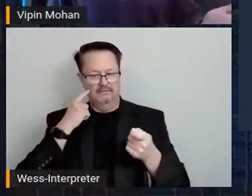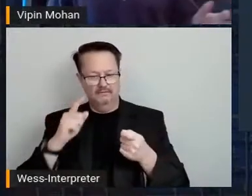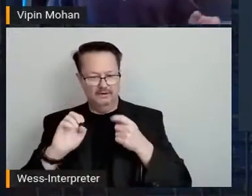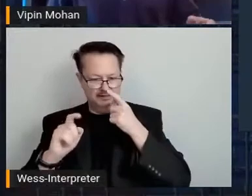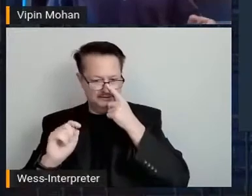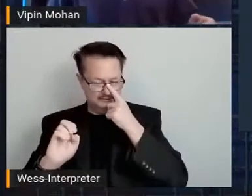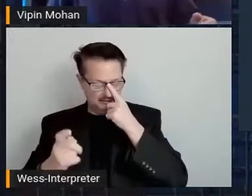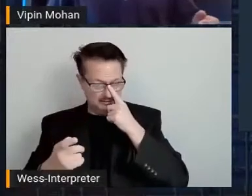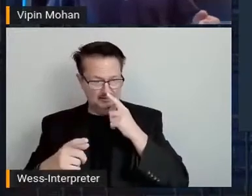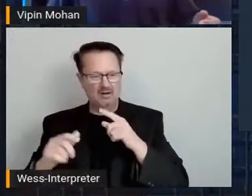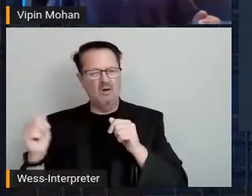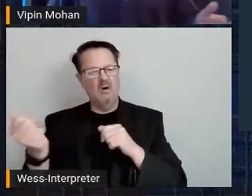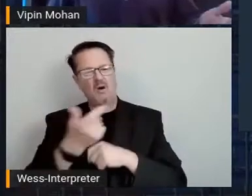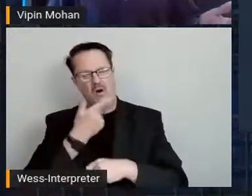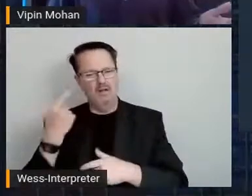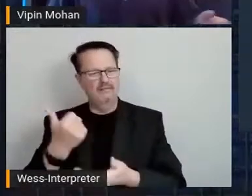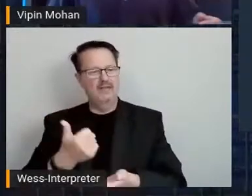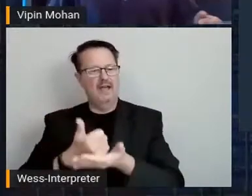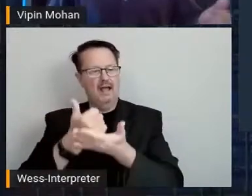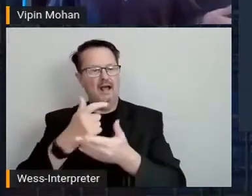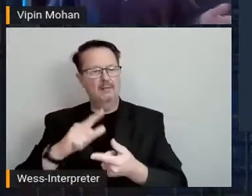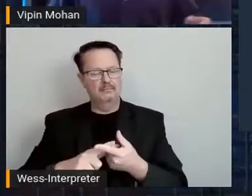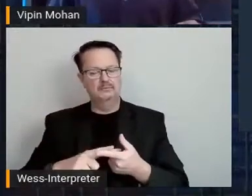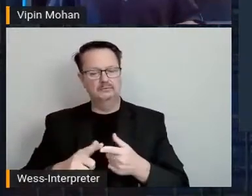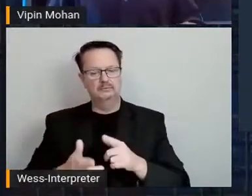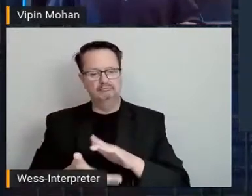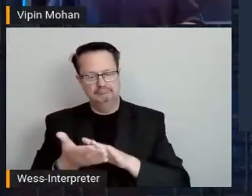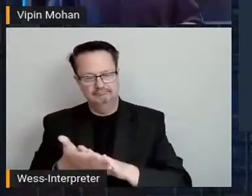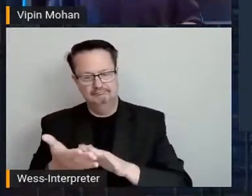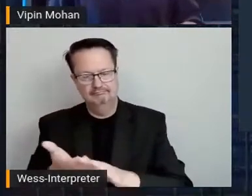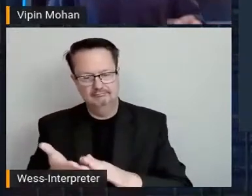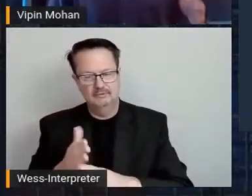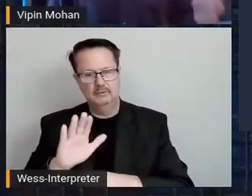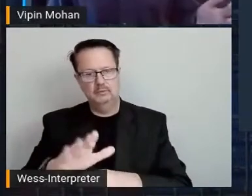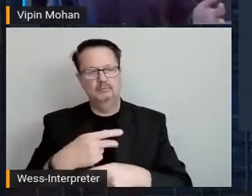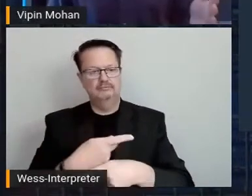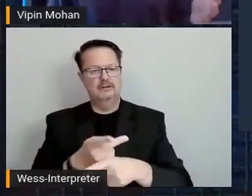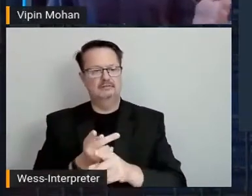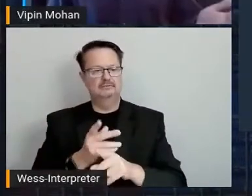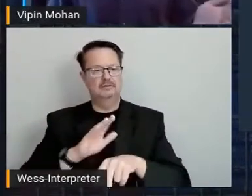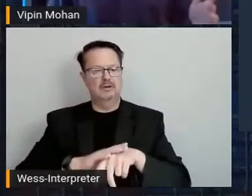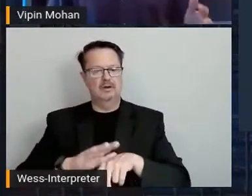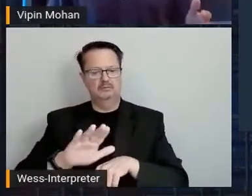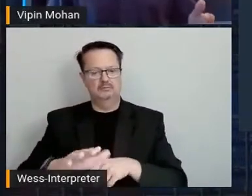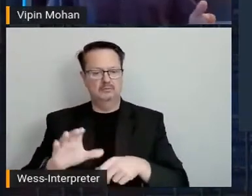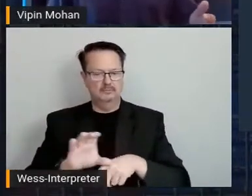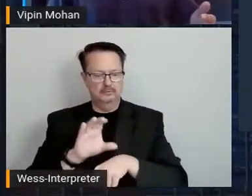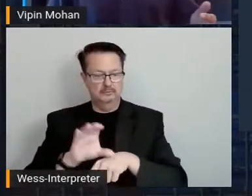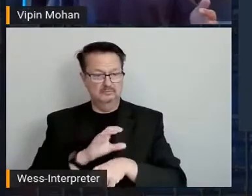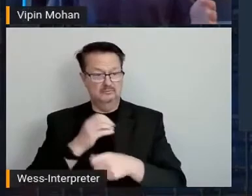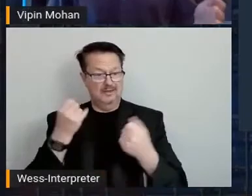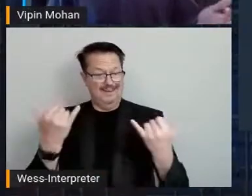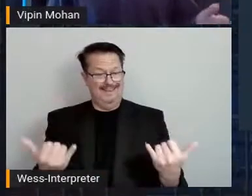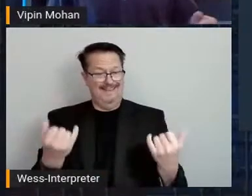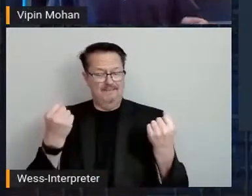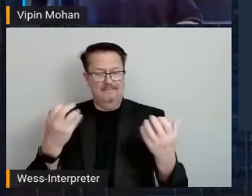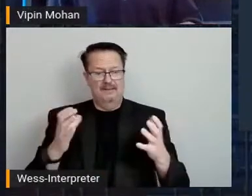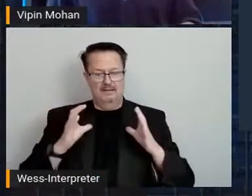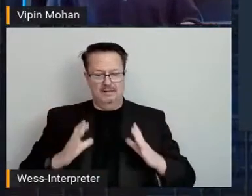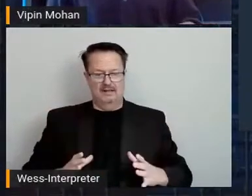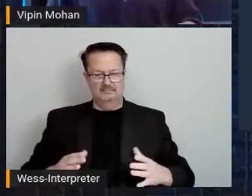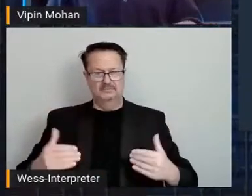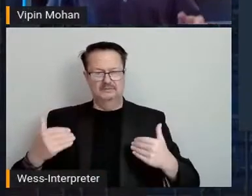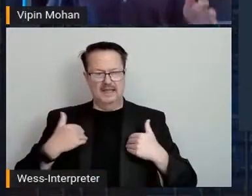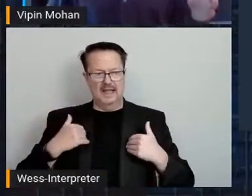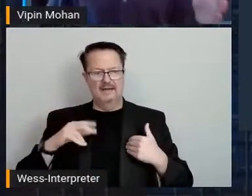help accelerate the readiness of your production clusters on premises. So right now, a lot of our customers have virtualized